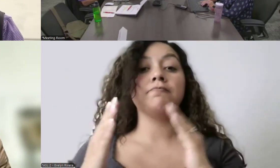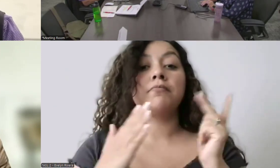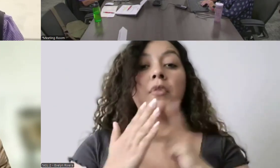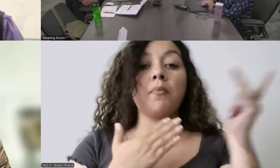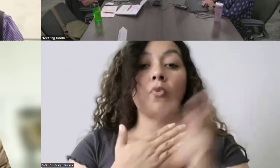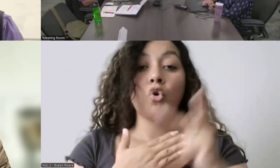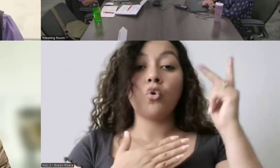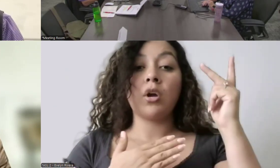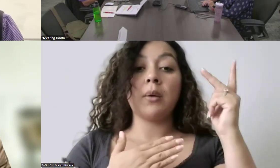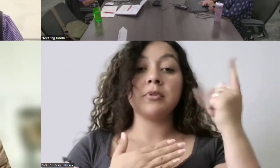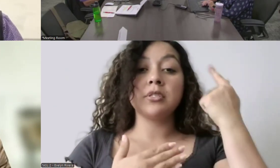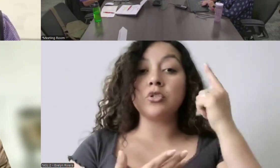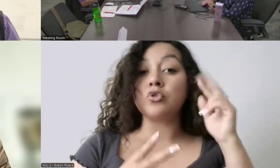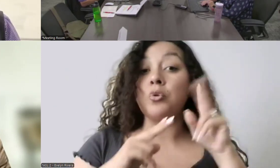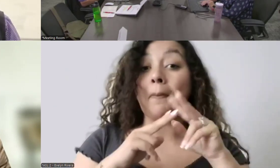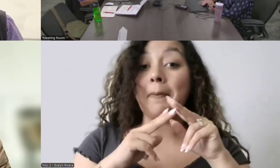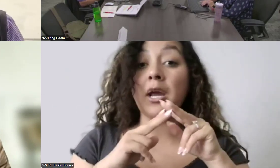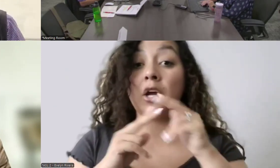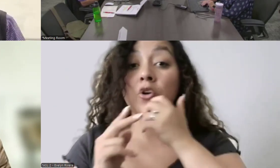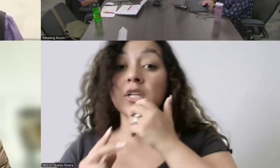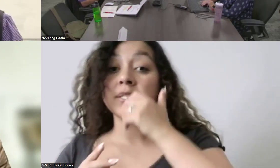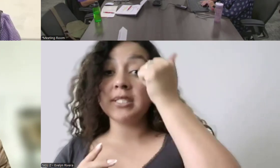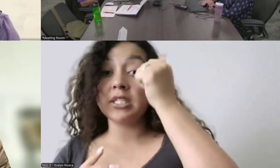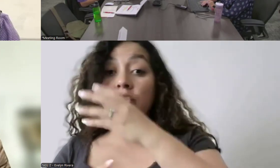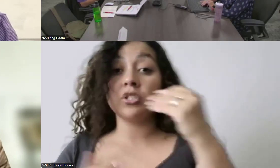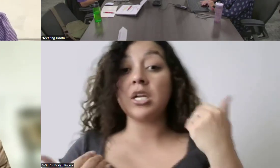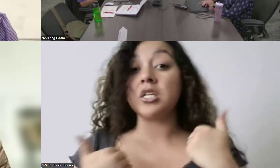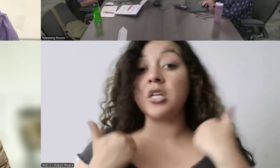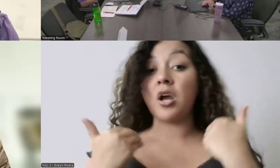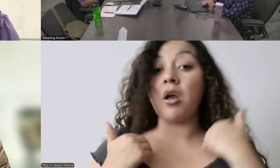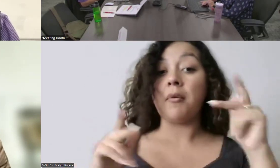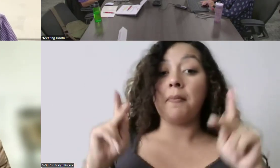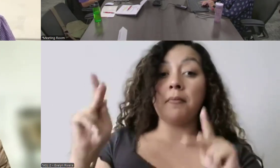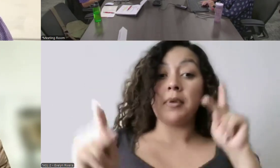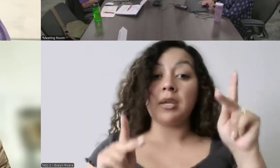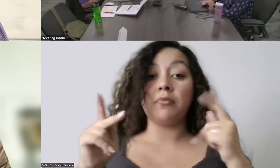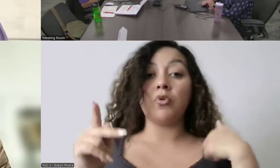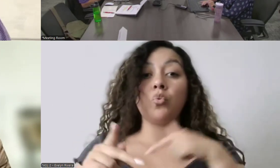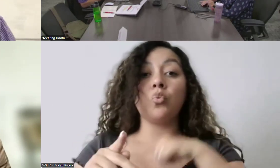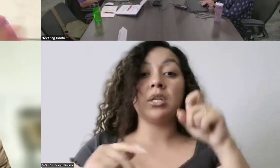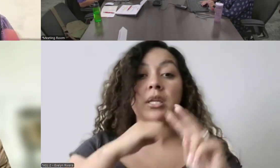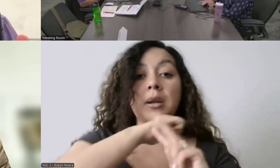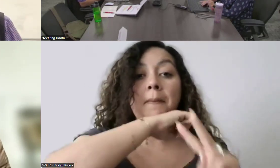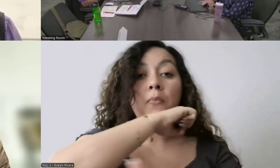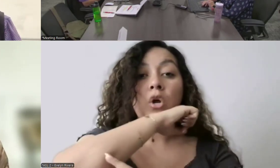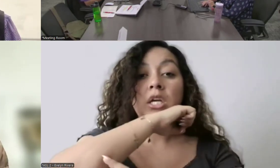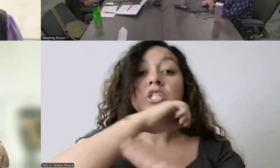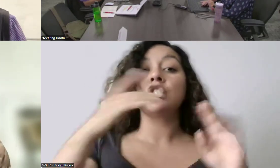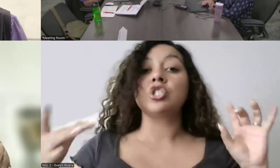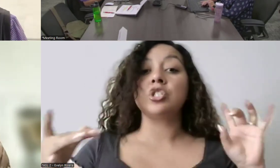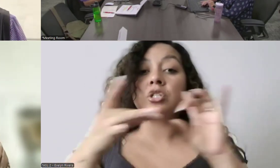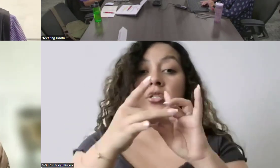that's, we need to bridge that gap of the with the intergenerational kind of